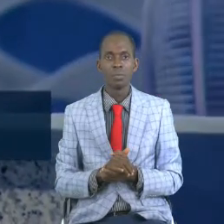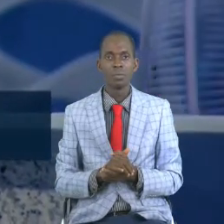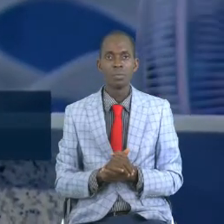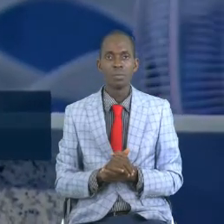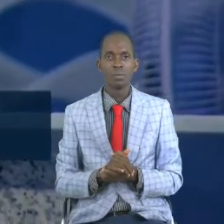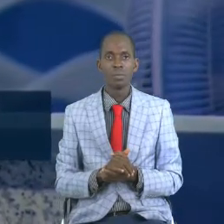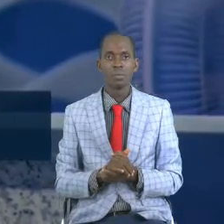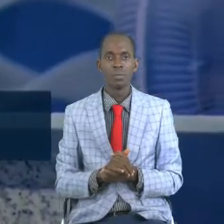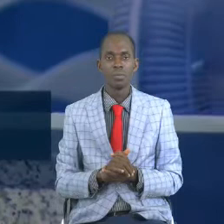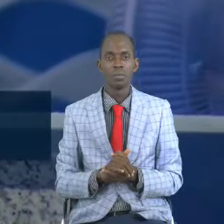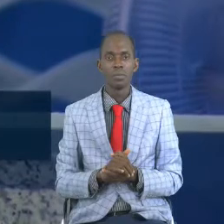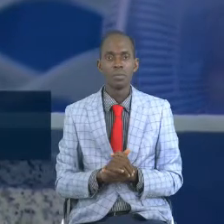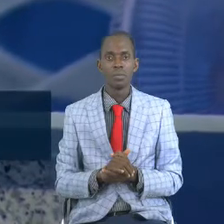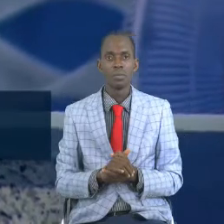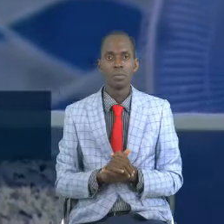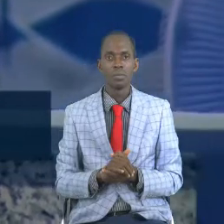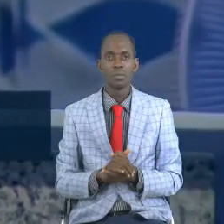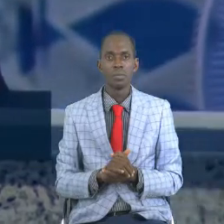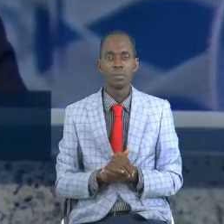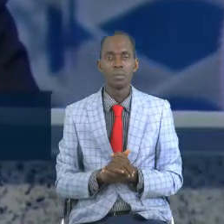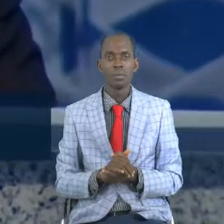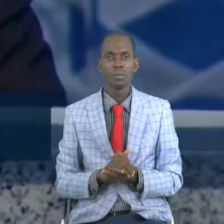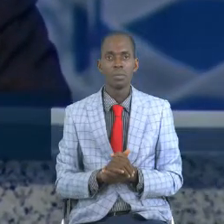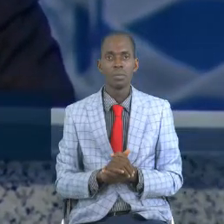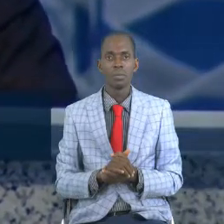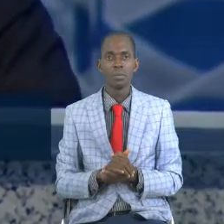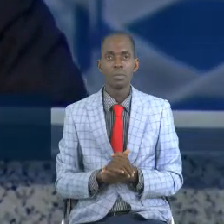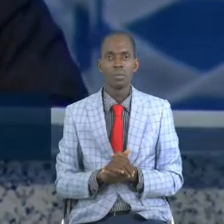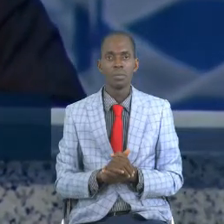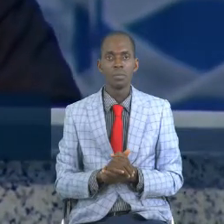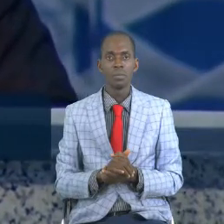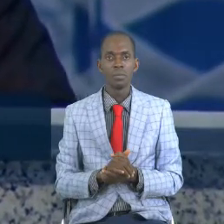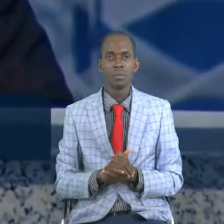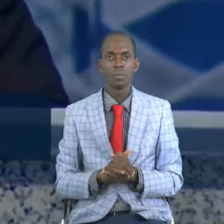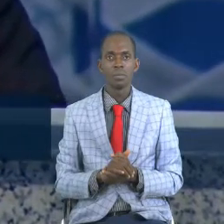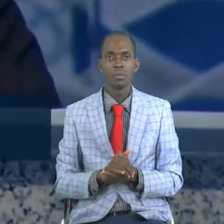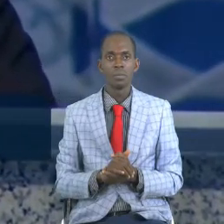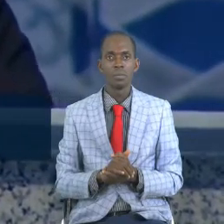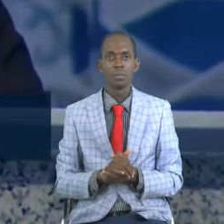thorough job this side please quickly indicate